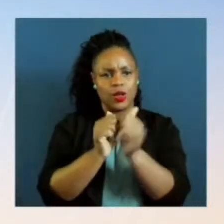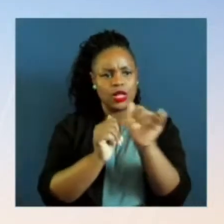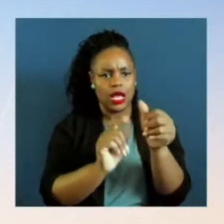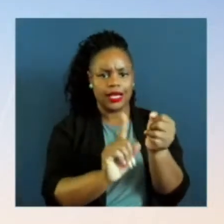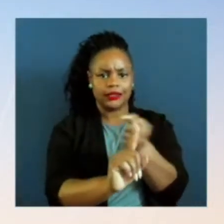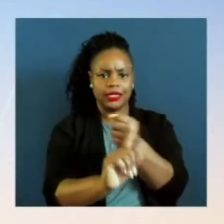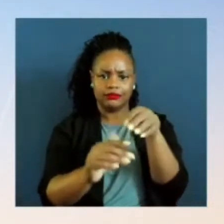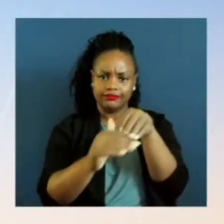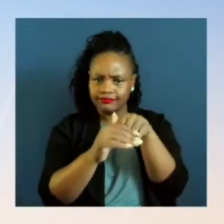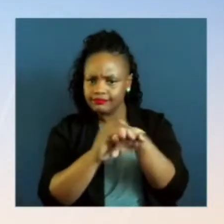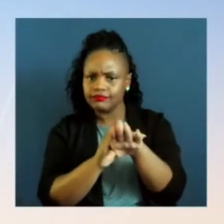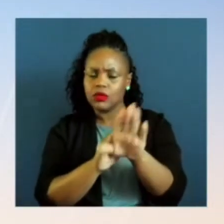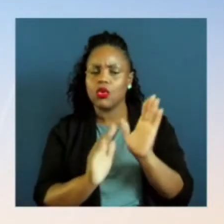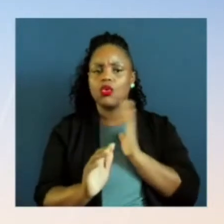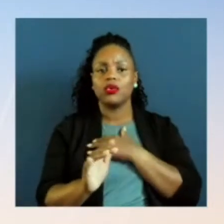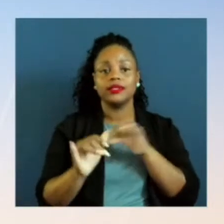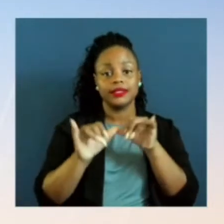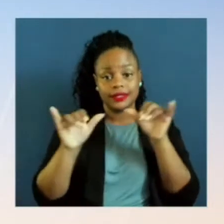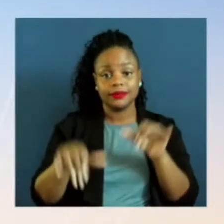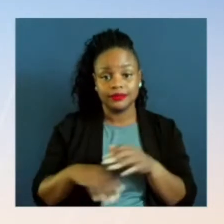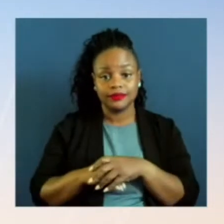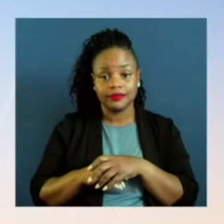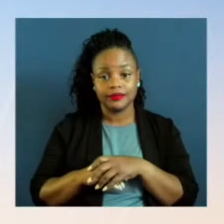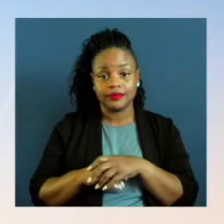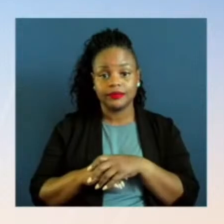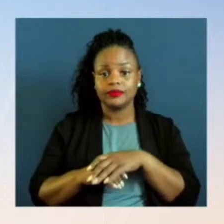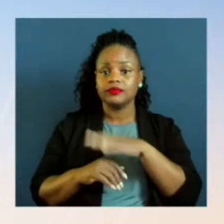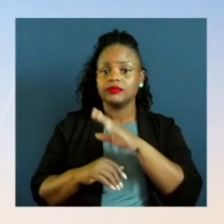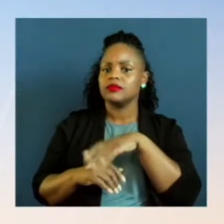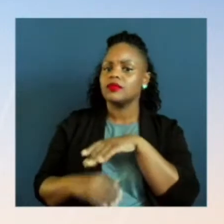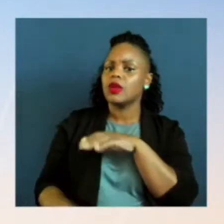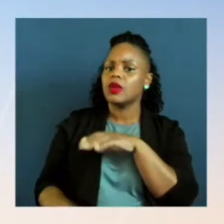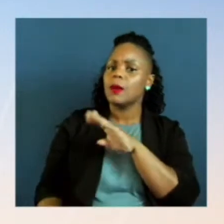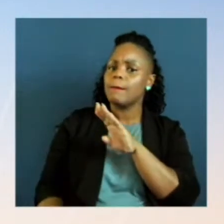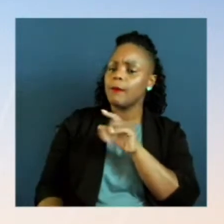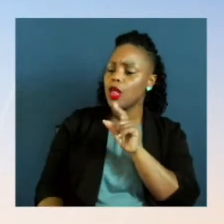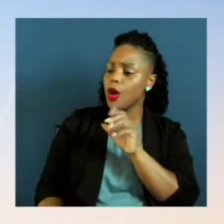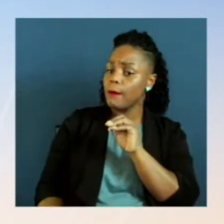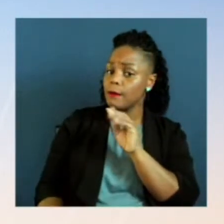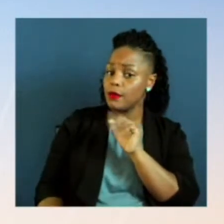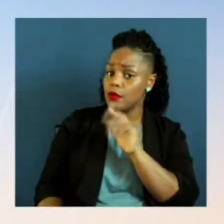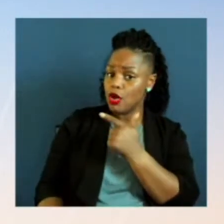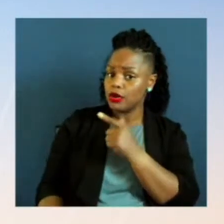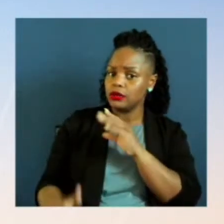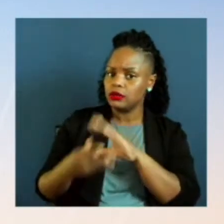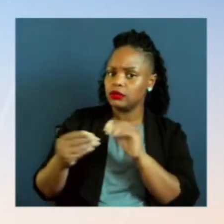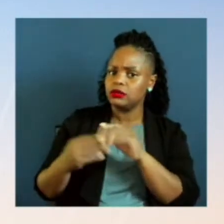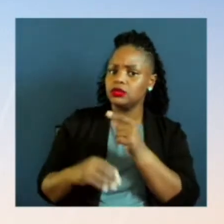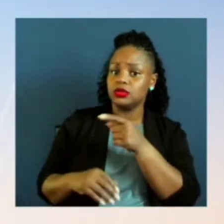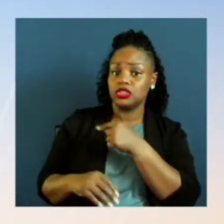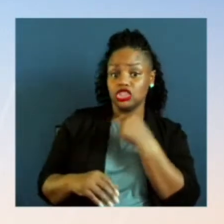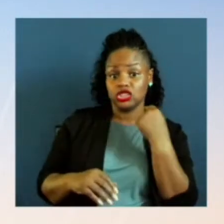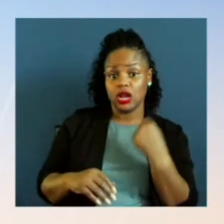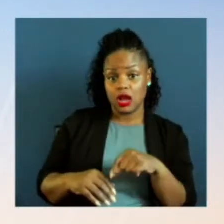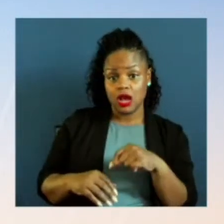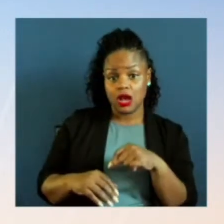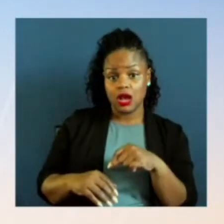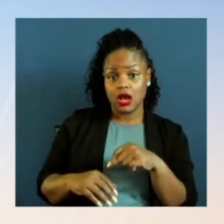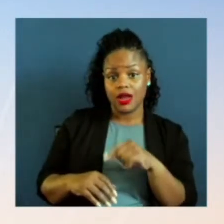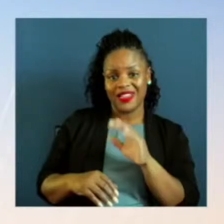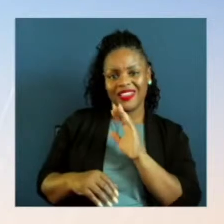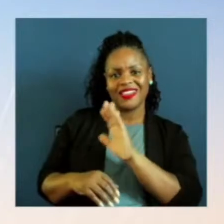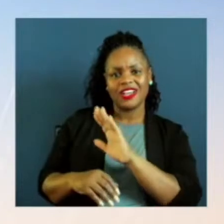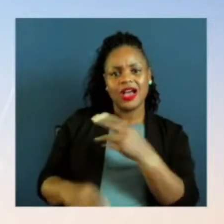Bloomberg reported today about identifying some of the Chinese state-sponsored hackers who are behind an